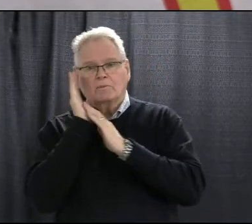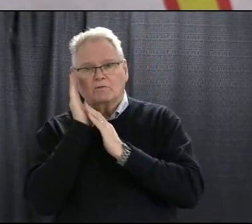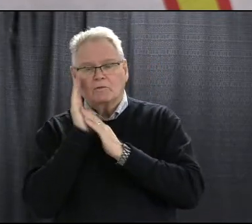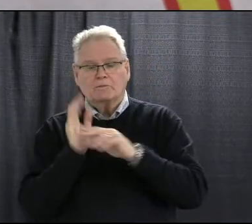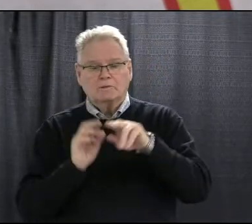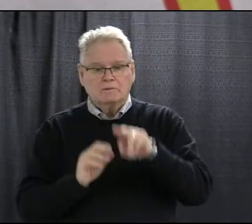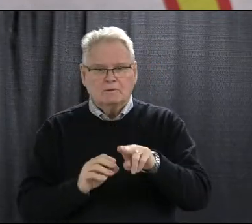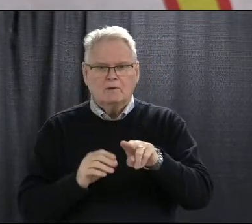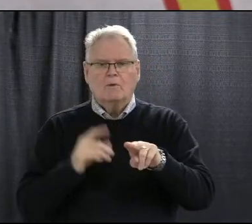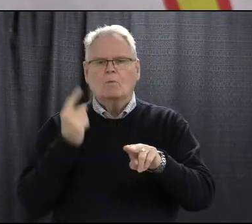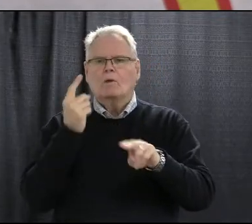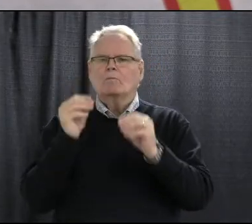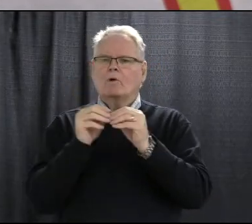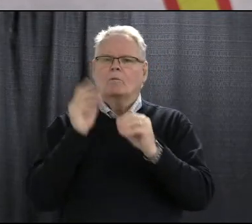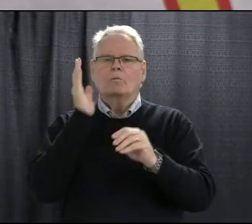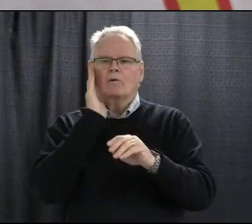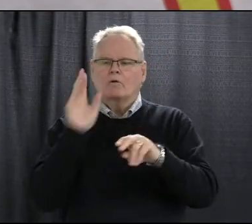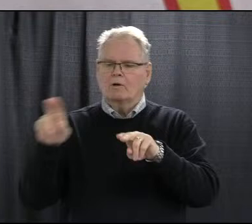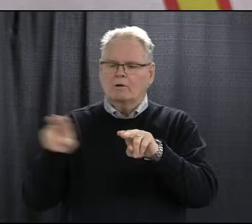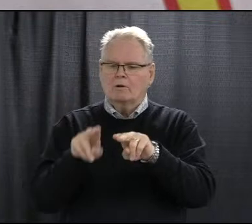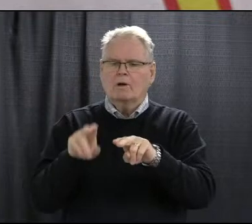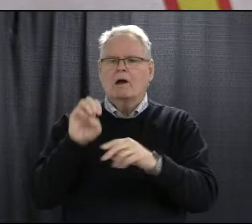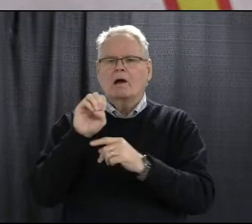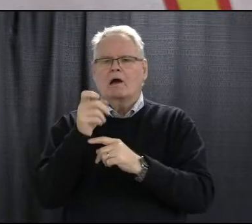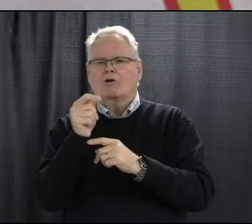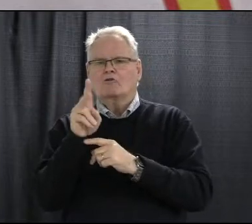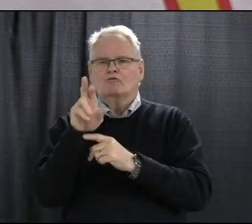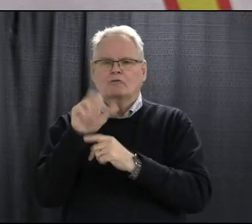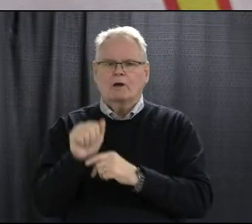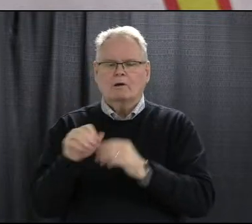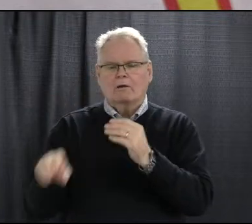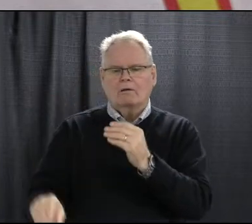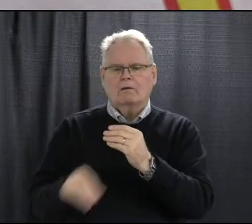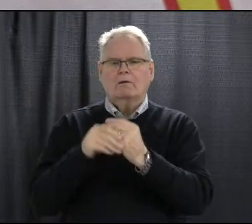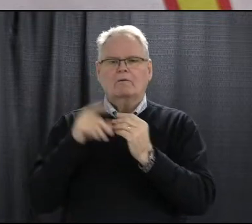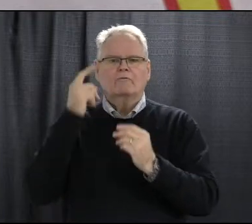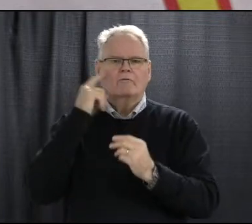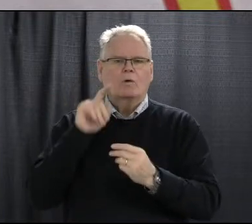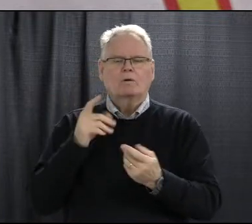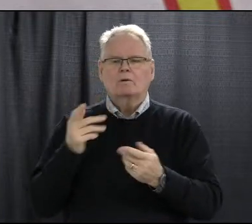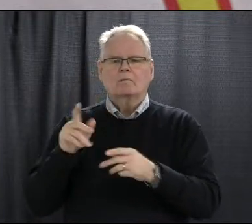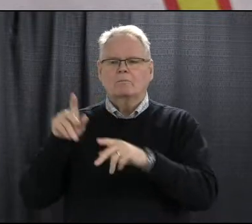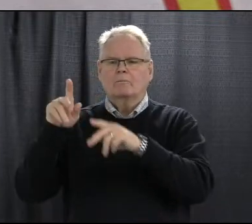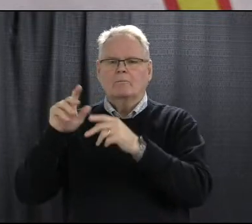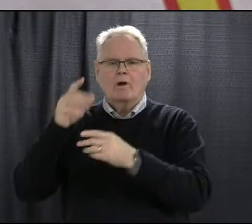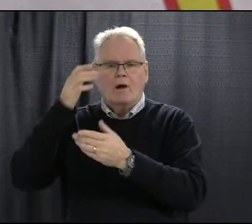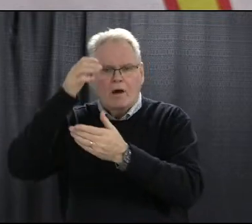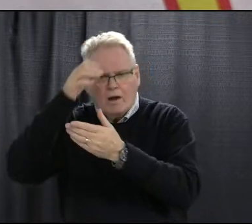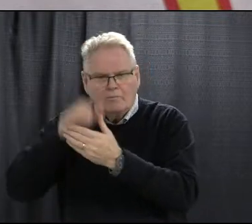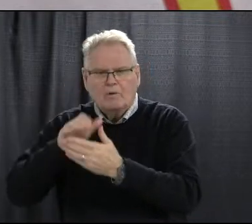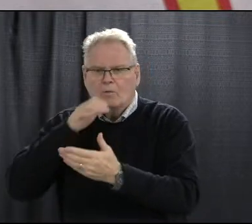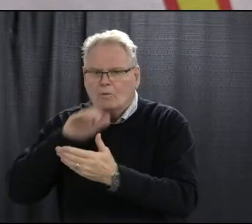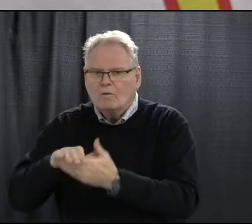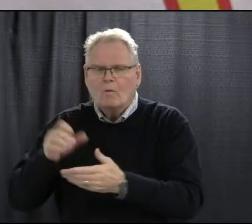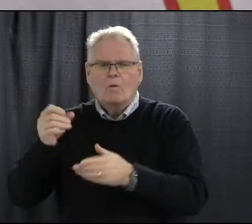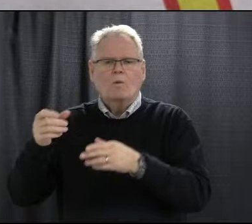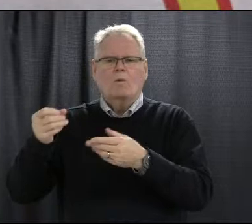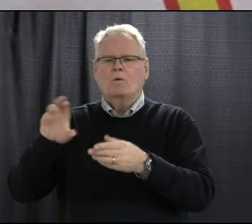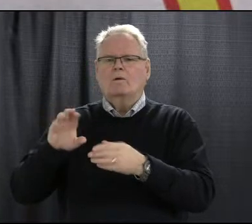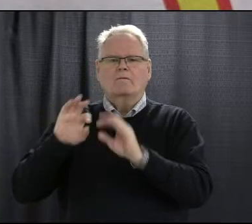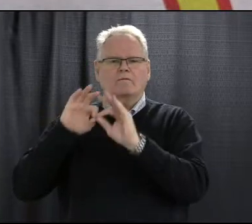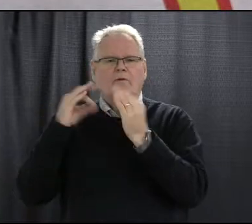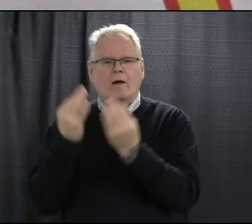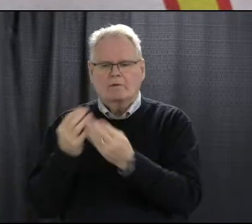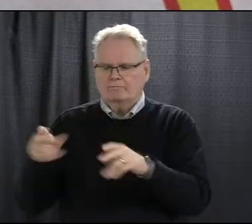You'll see medication more thoroughly reviewed. The continuum of care, transitioning